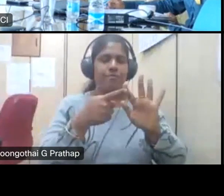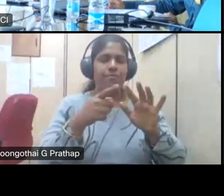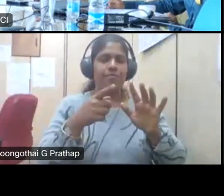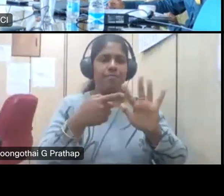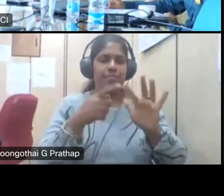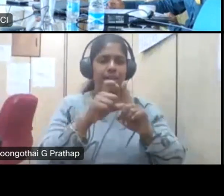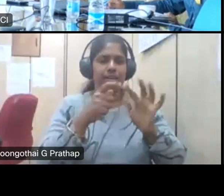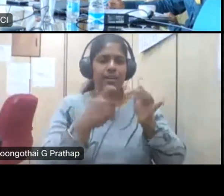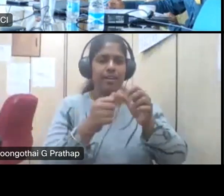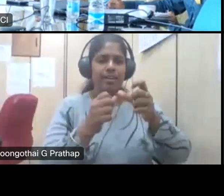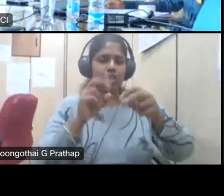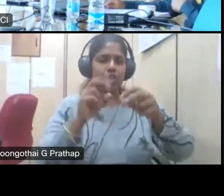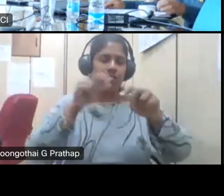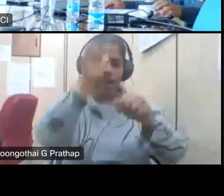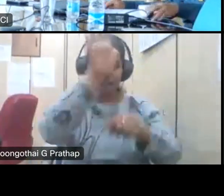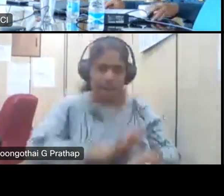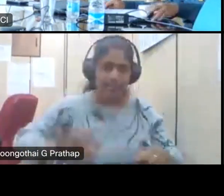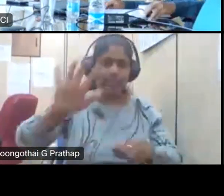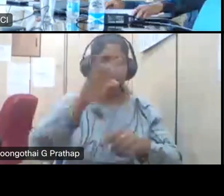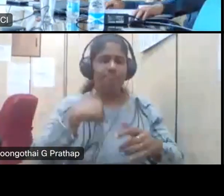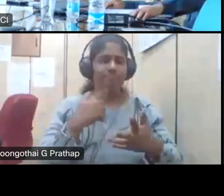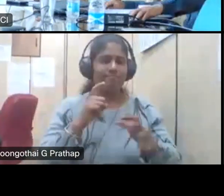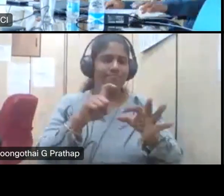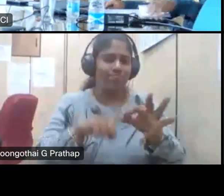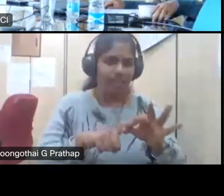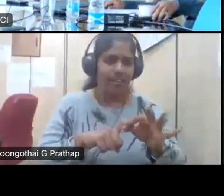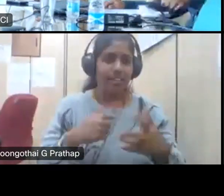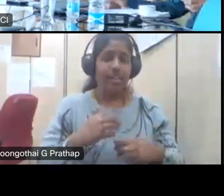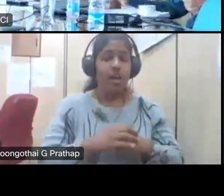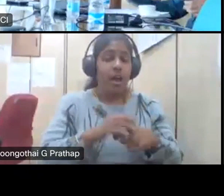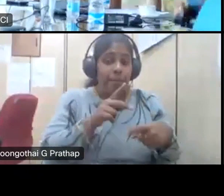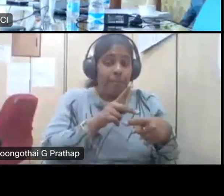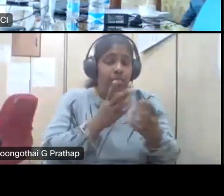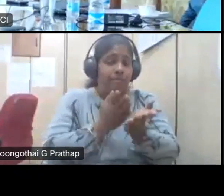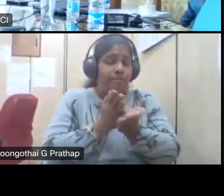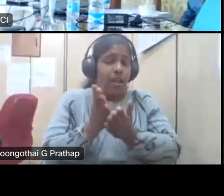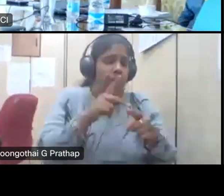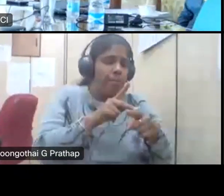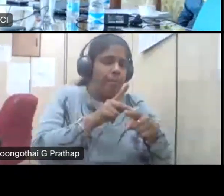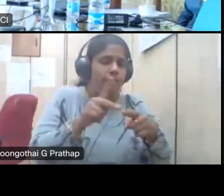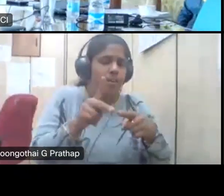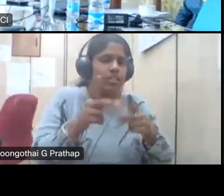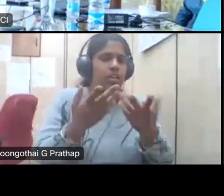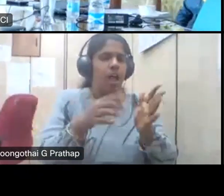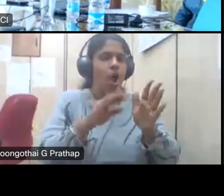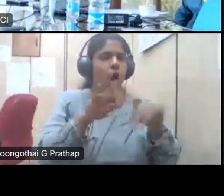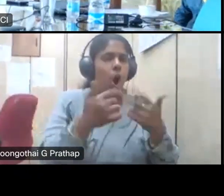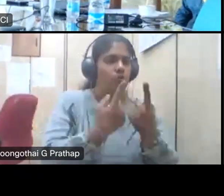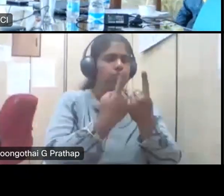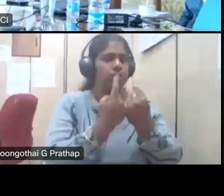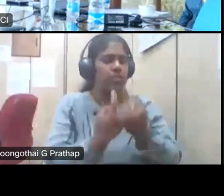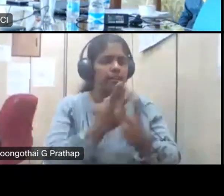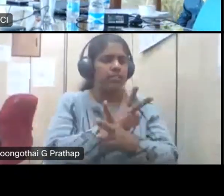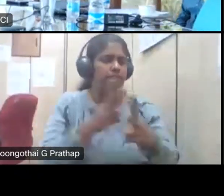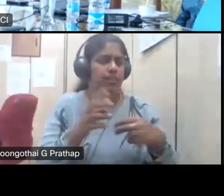passion, also very professional way of scaling it up. We have a lot of passionate people in the field,